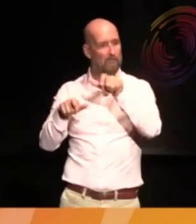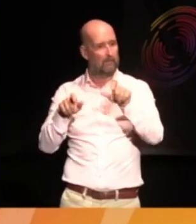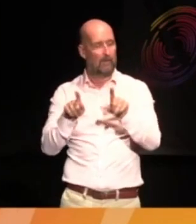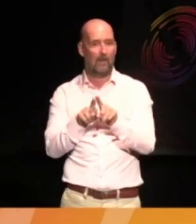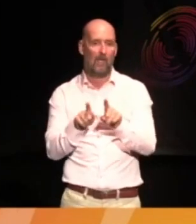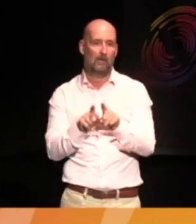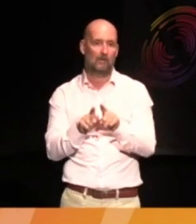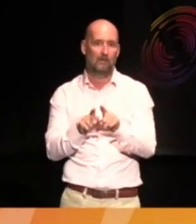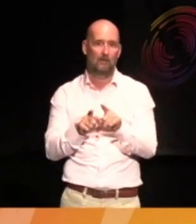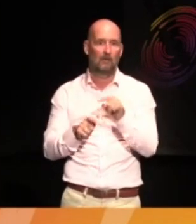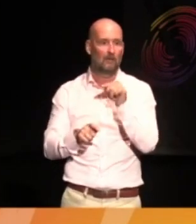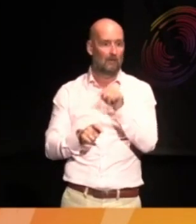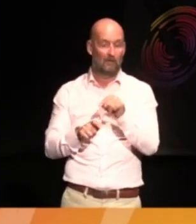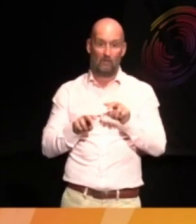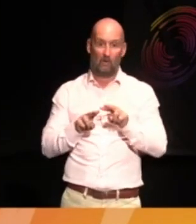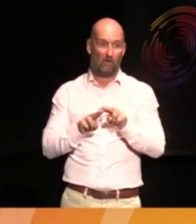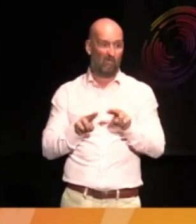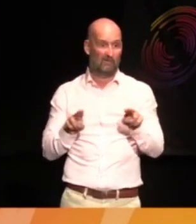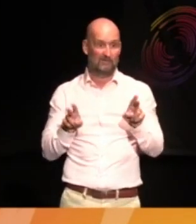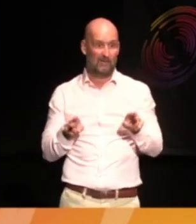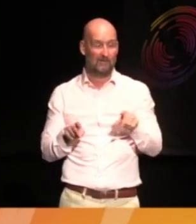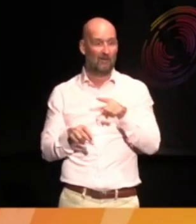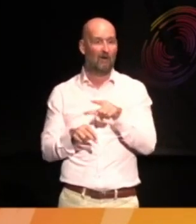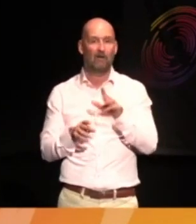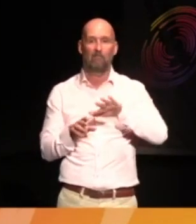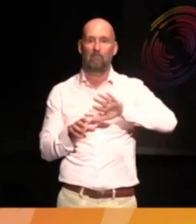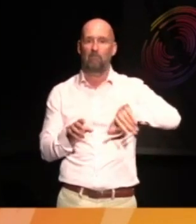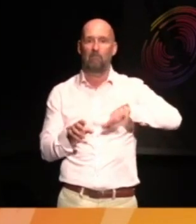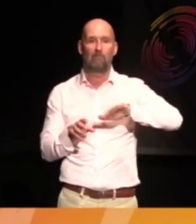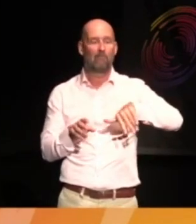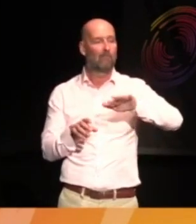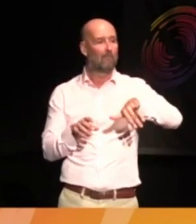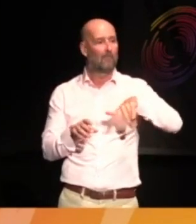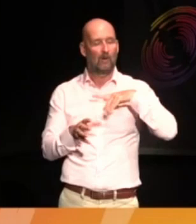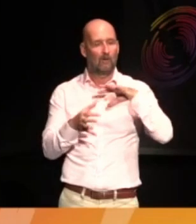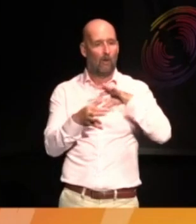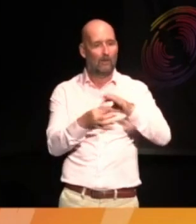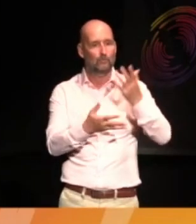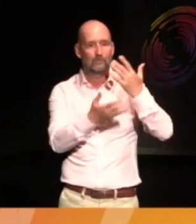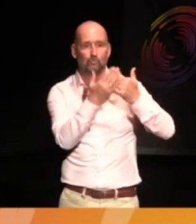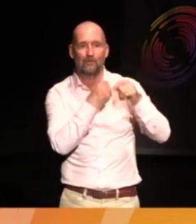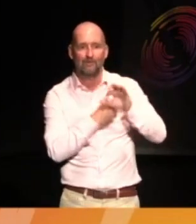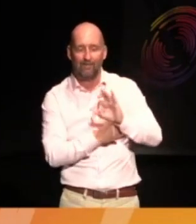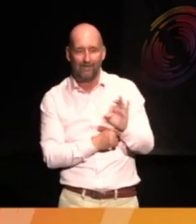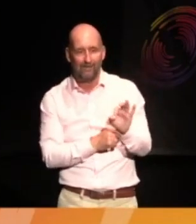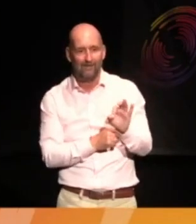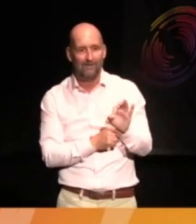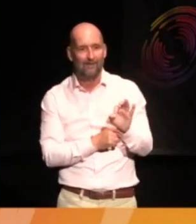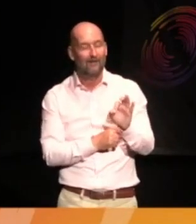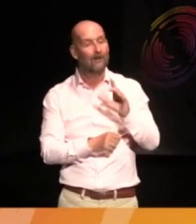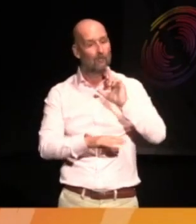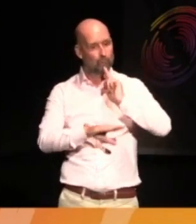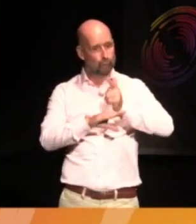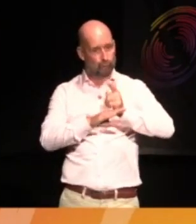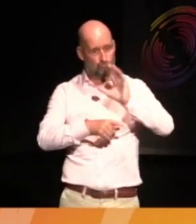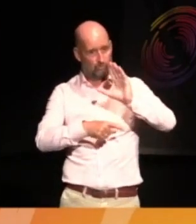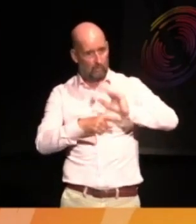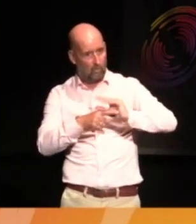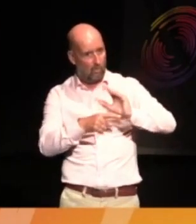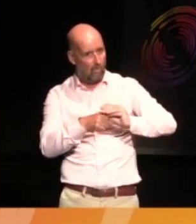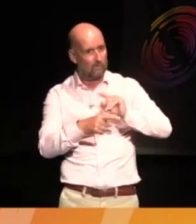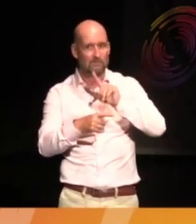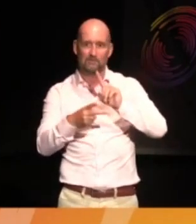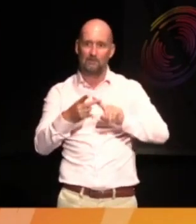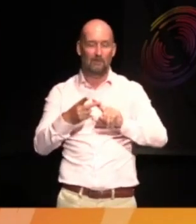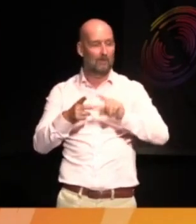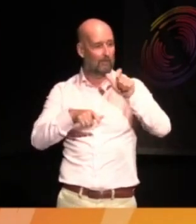us on this stage, that it just kind of like gets washed away with the annals of history. It's like, let's actually record these experiences of the people that are